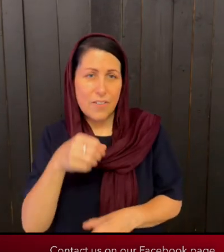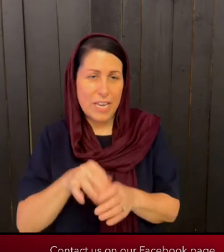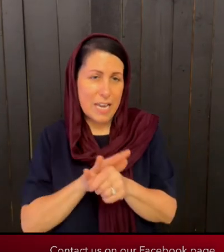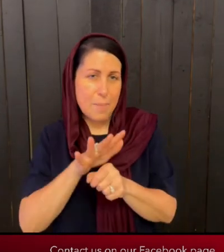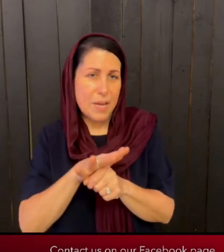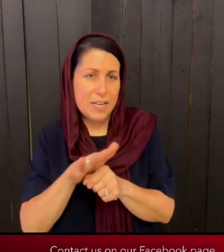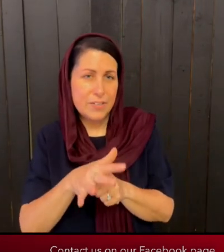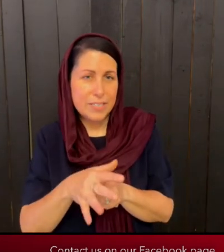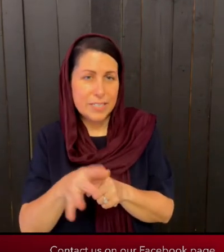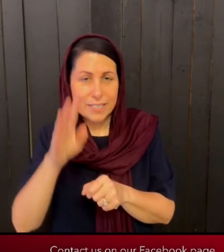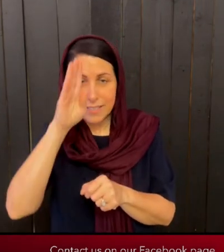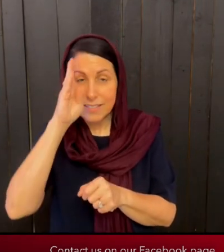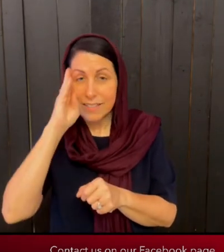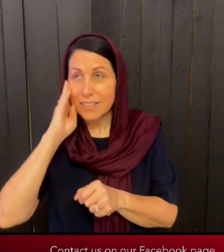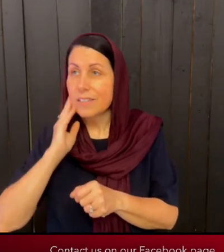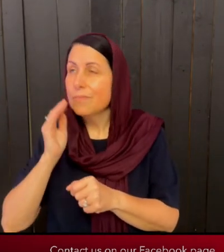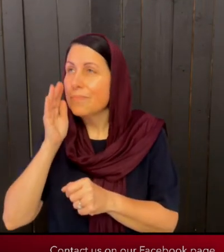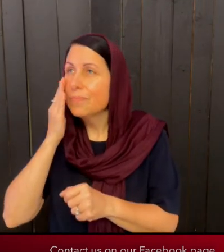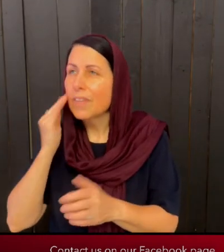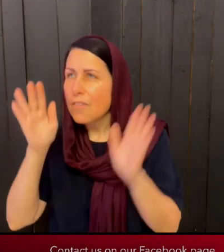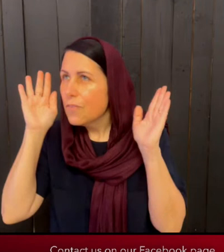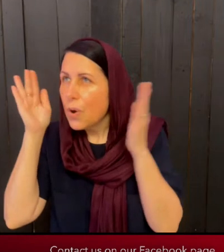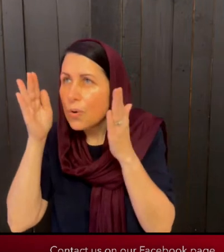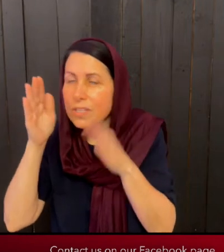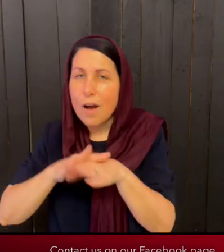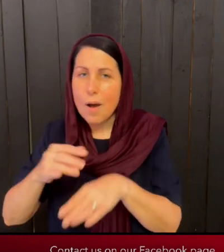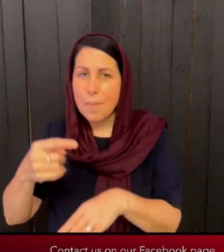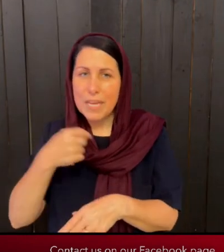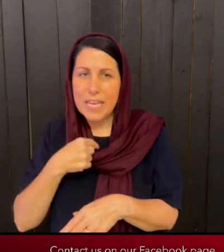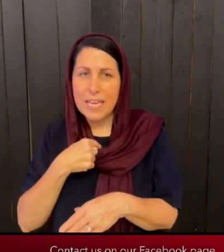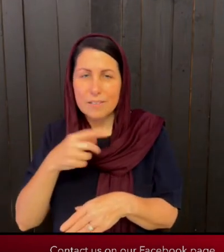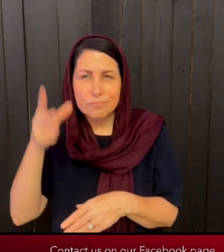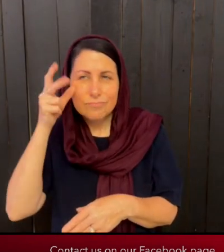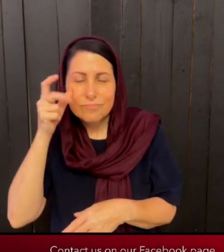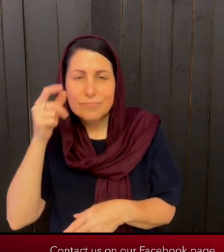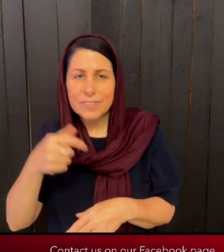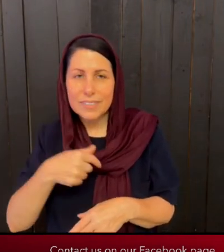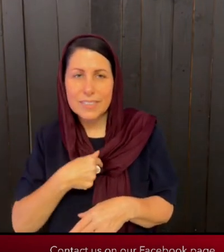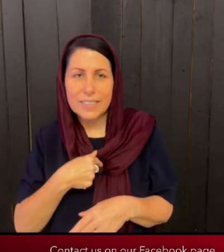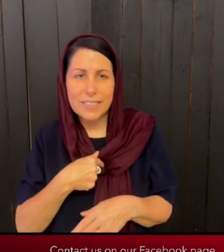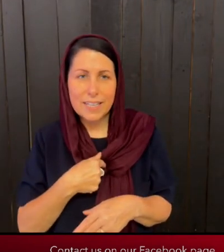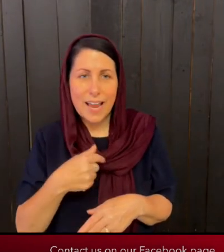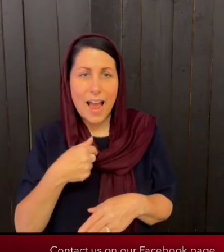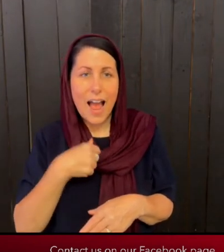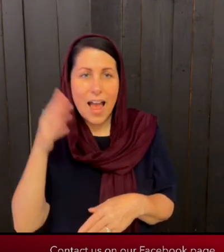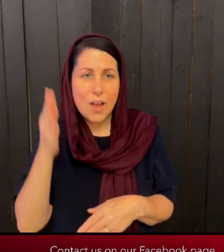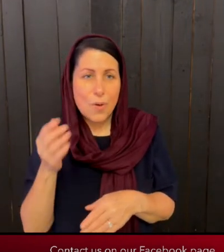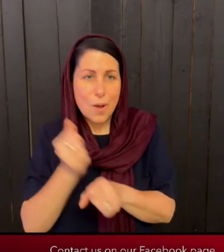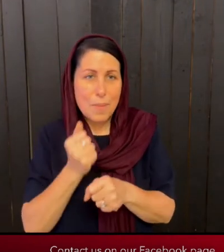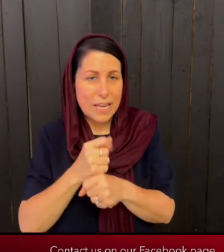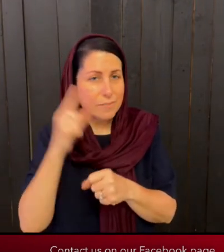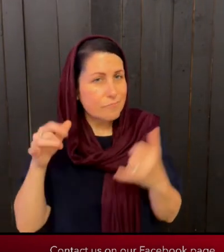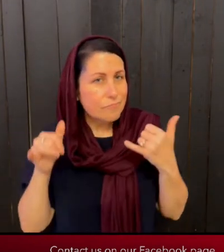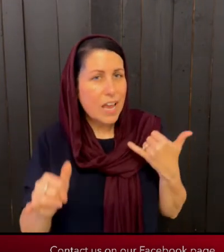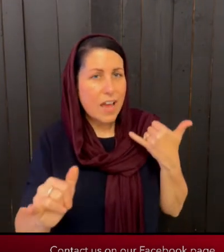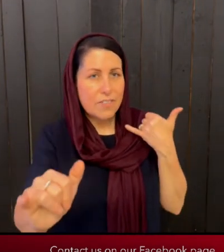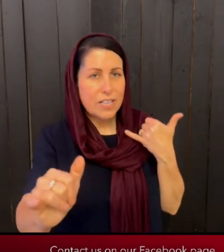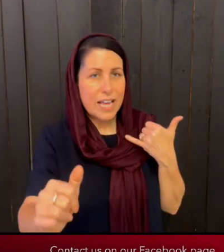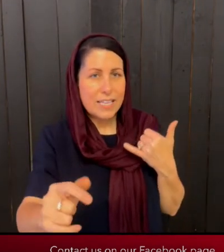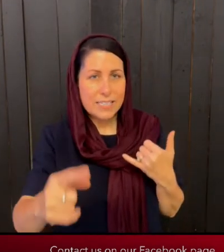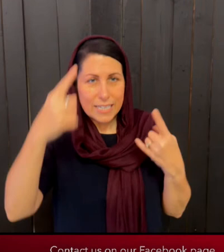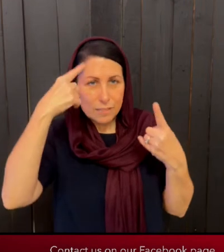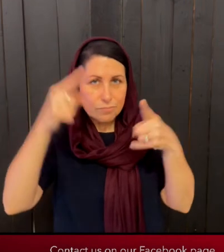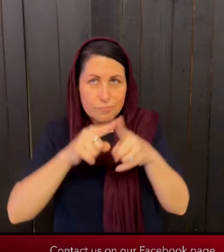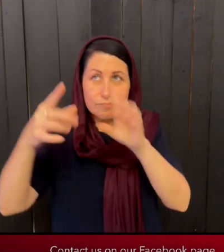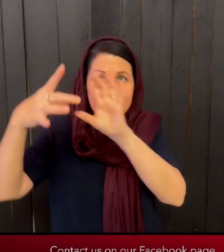Incline your ear and come to me. Listen that you may live, and I will make an everlasting covenant with you according to the faithful